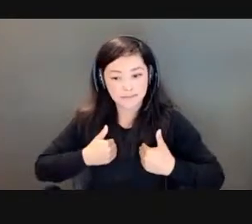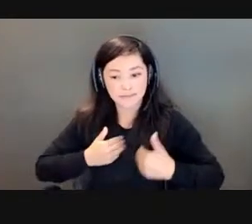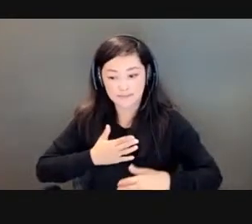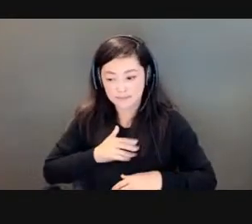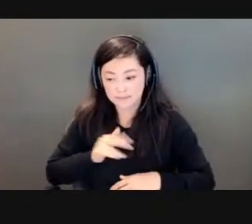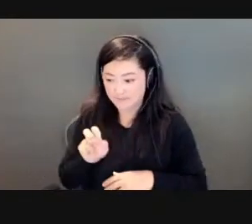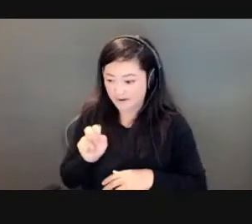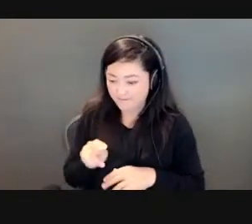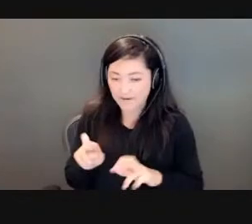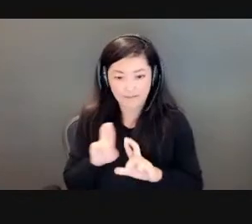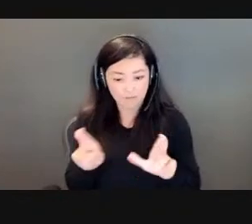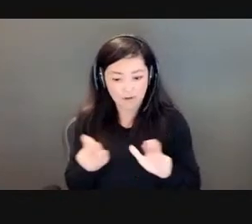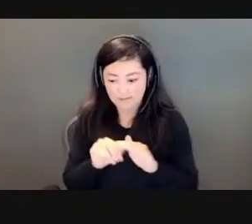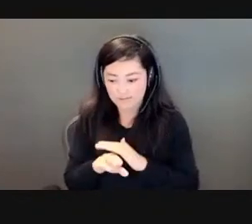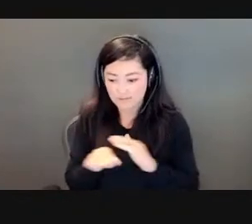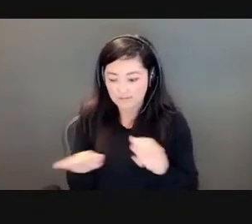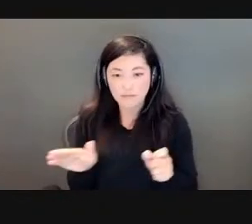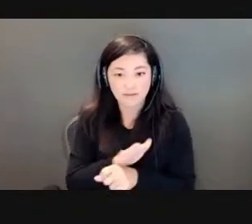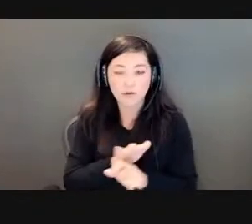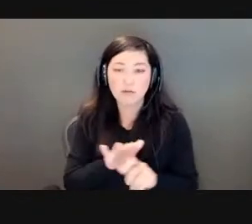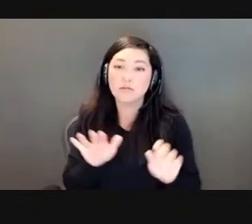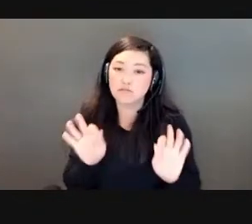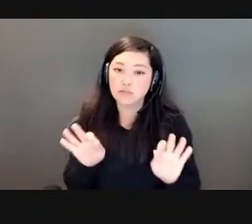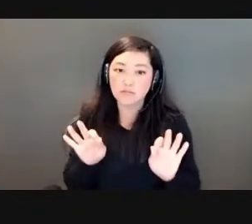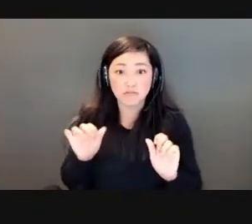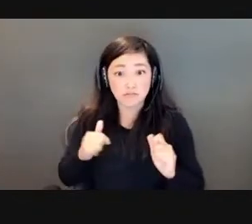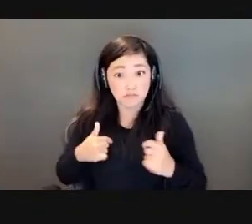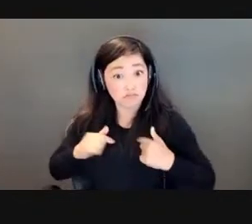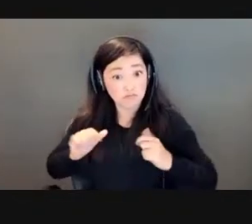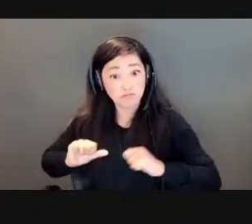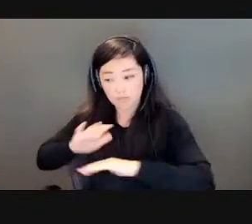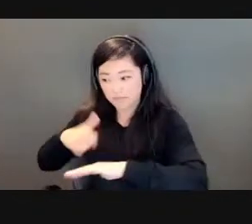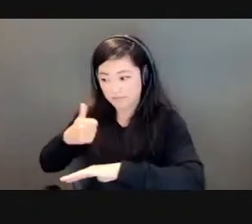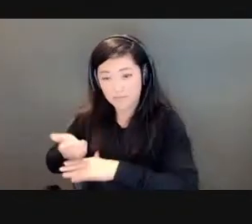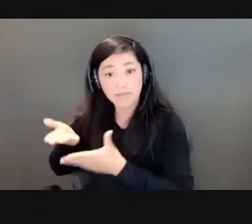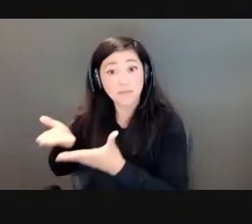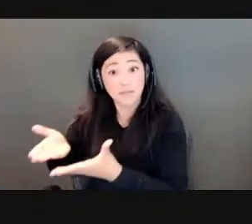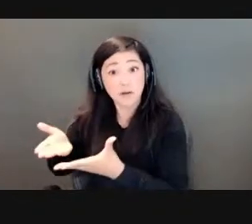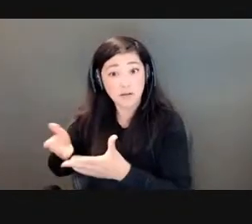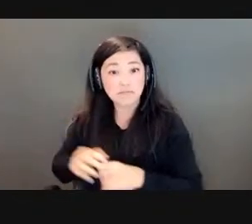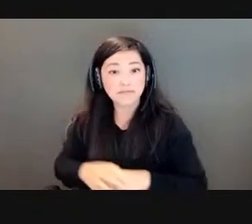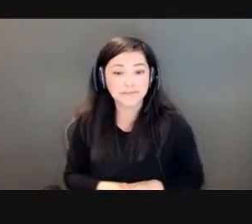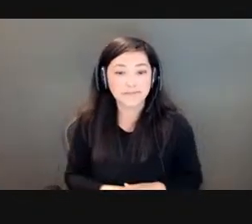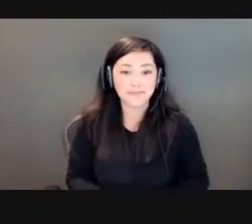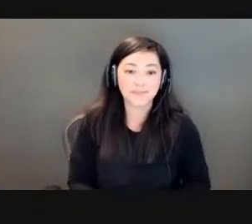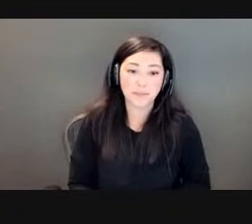that it made this campsite possible for me to go and explore.